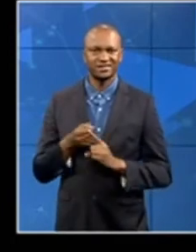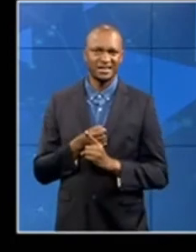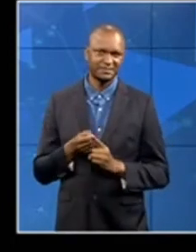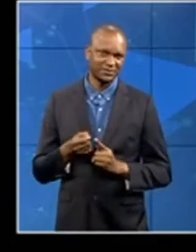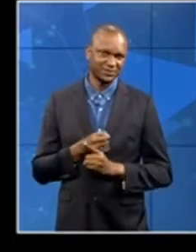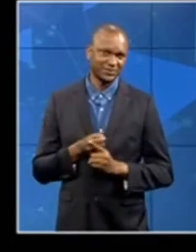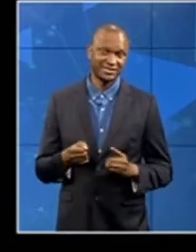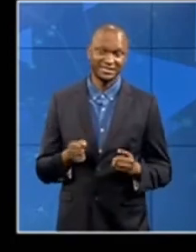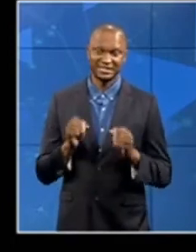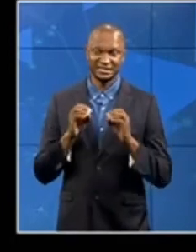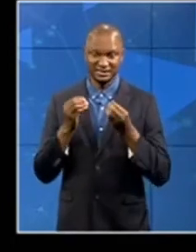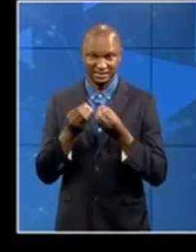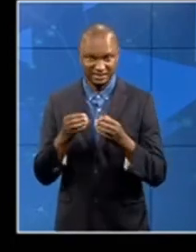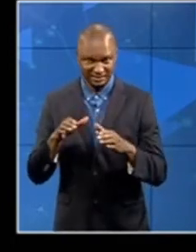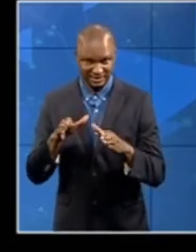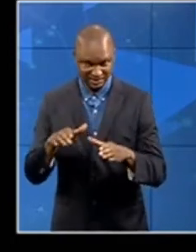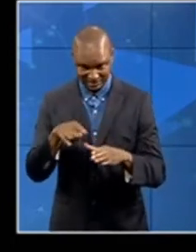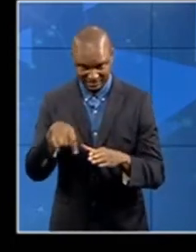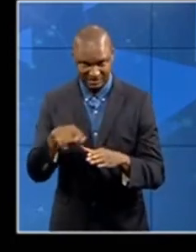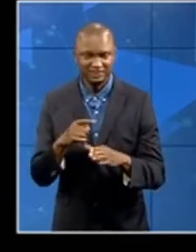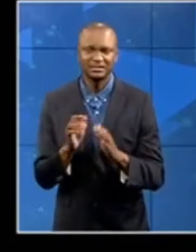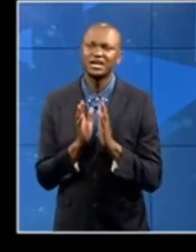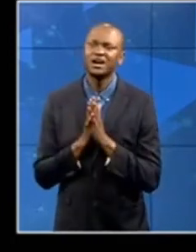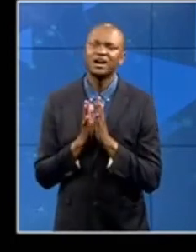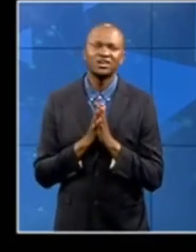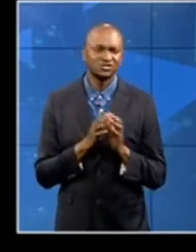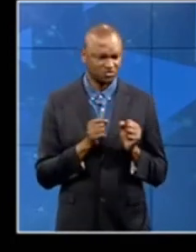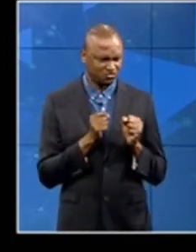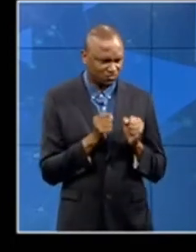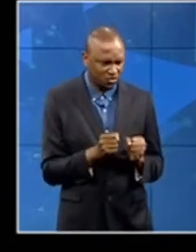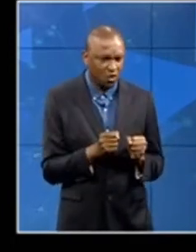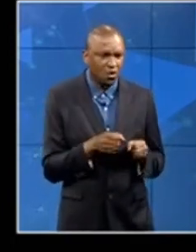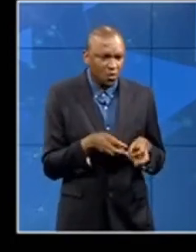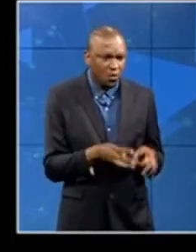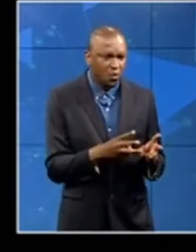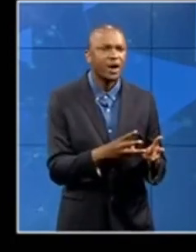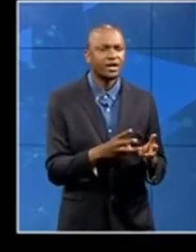iphindze yacela kuthi kwentiwe imitamo lecinile letawuvikela abantwana kulelive.